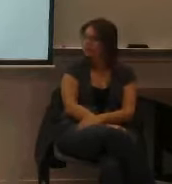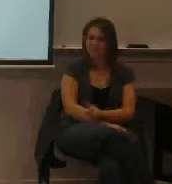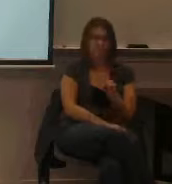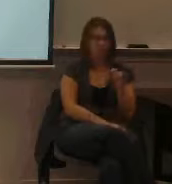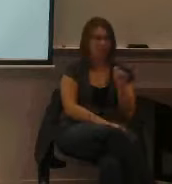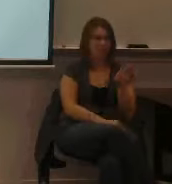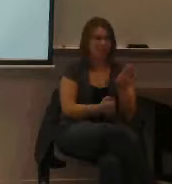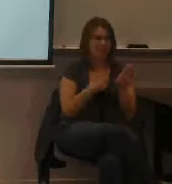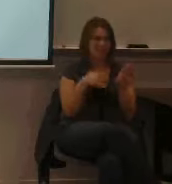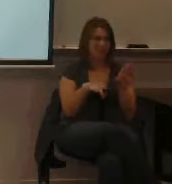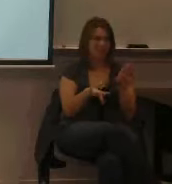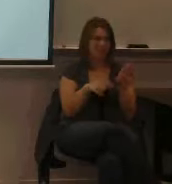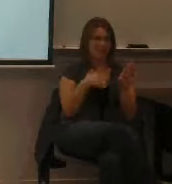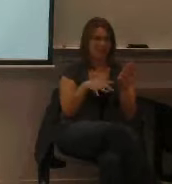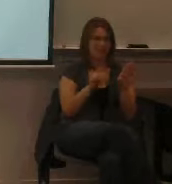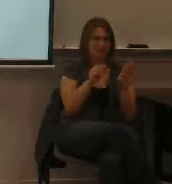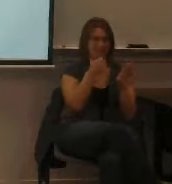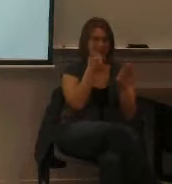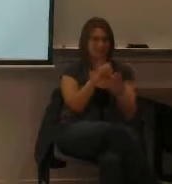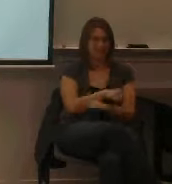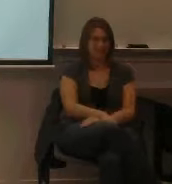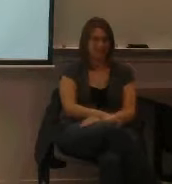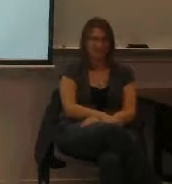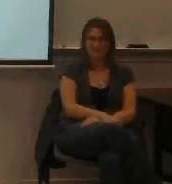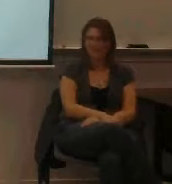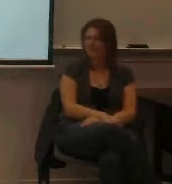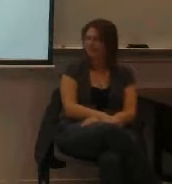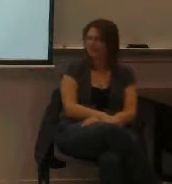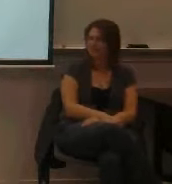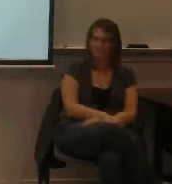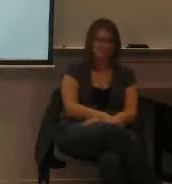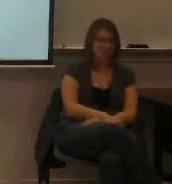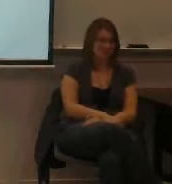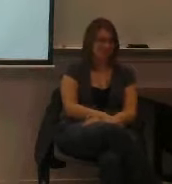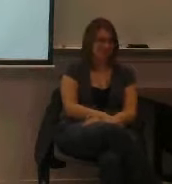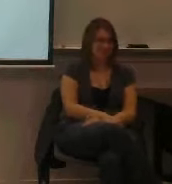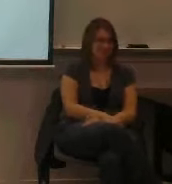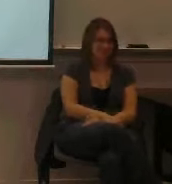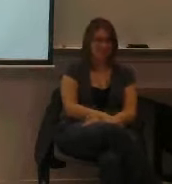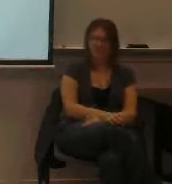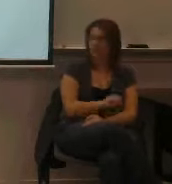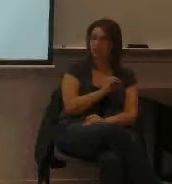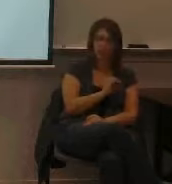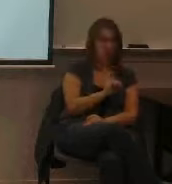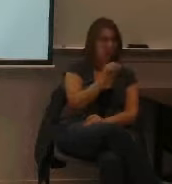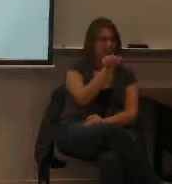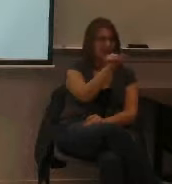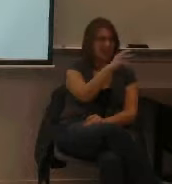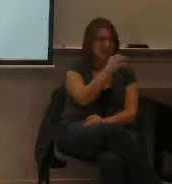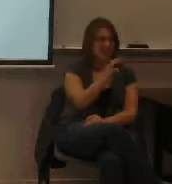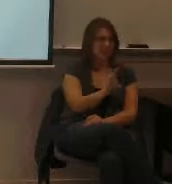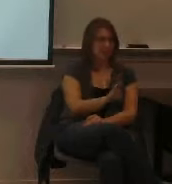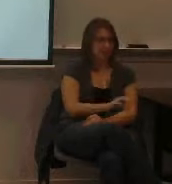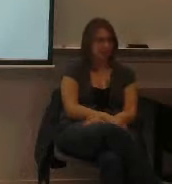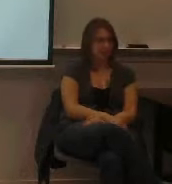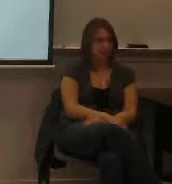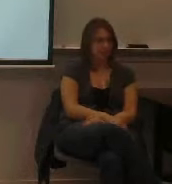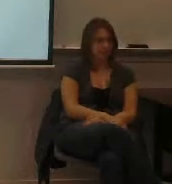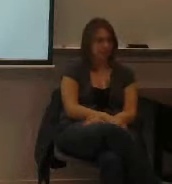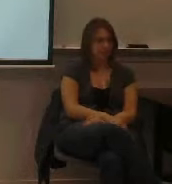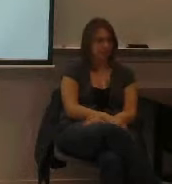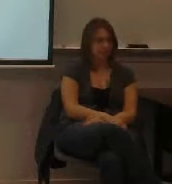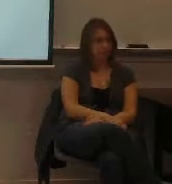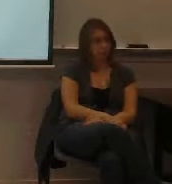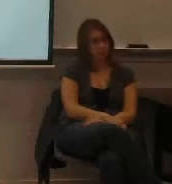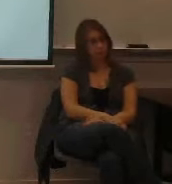Too bad. I had a student send me a couple more errors too that you guys missed, so they're in there. They're lurking in there still.